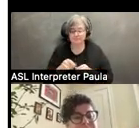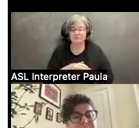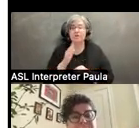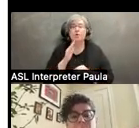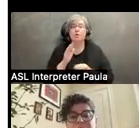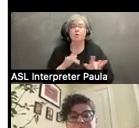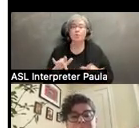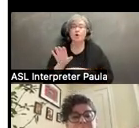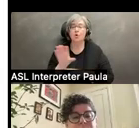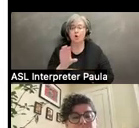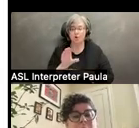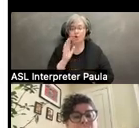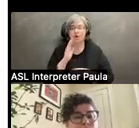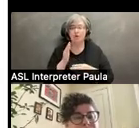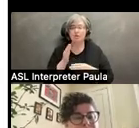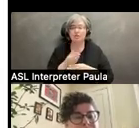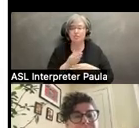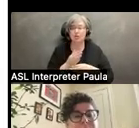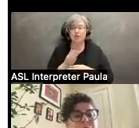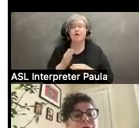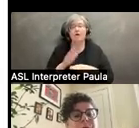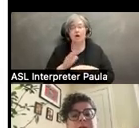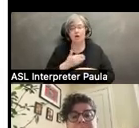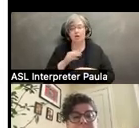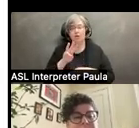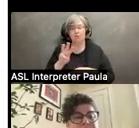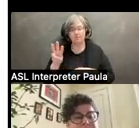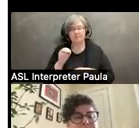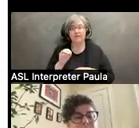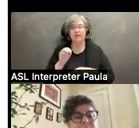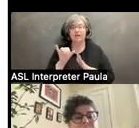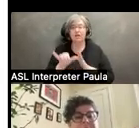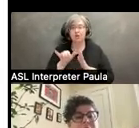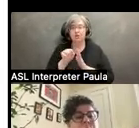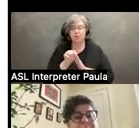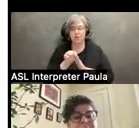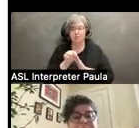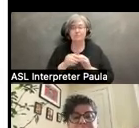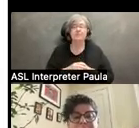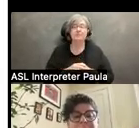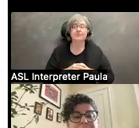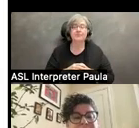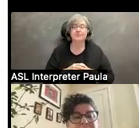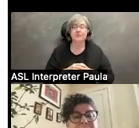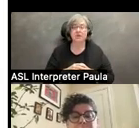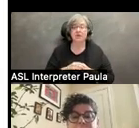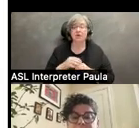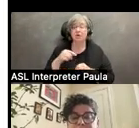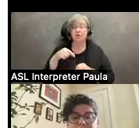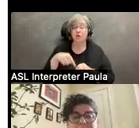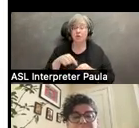the event and will share it through our website and YouTube channels. The Q&A feature provides